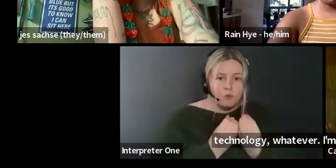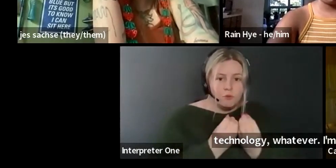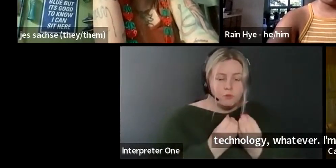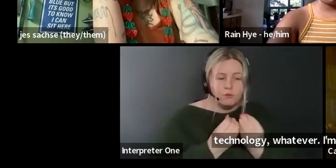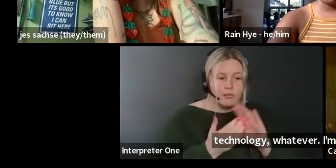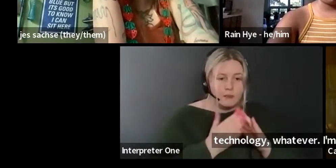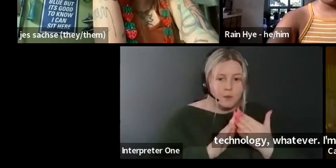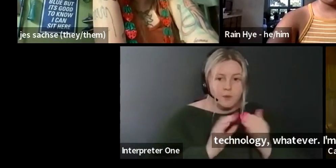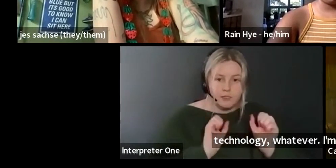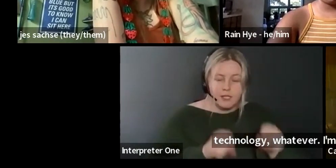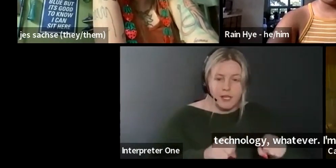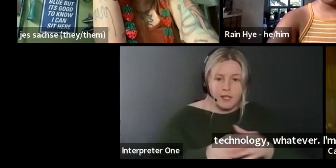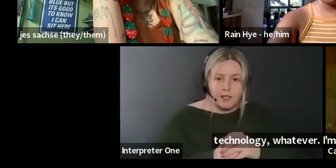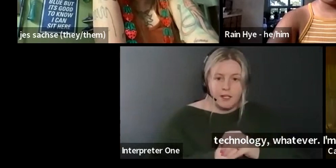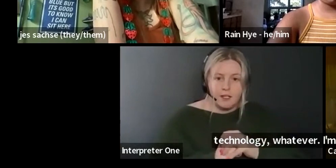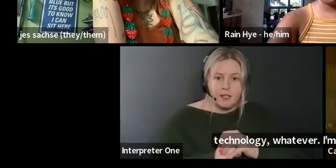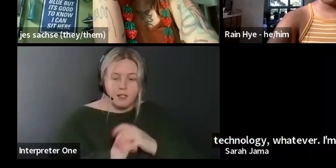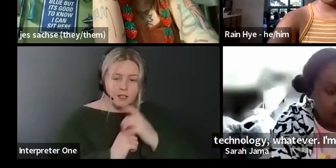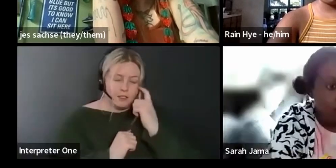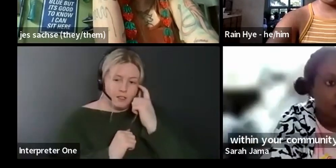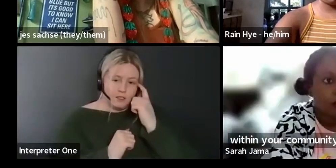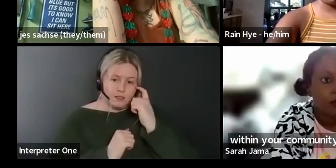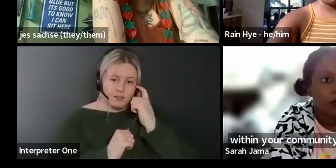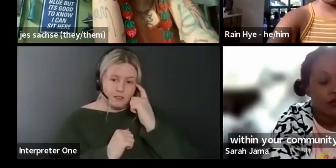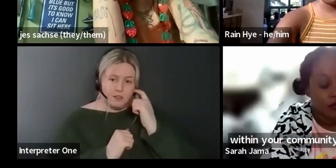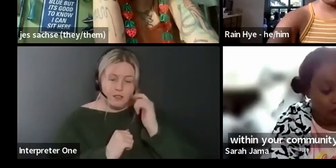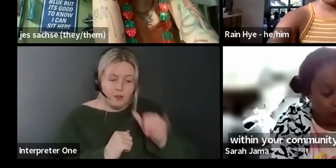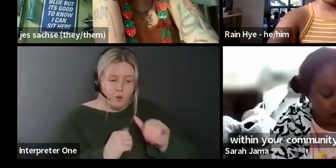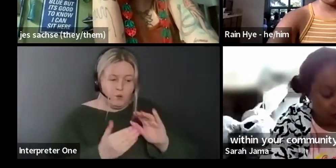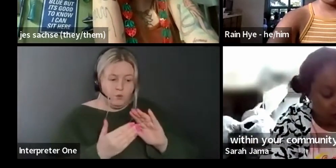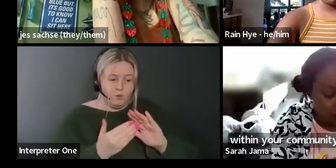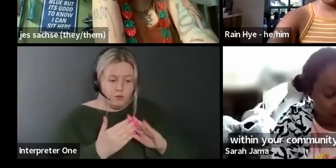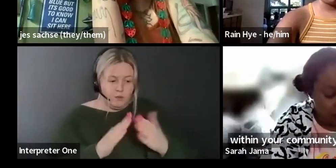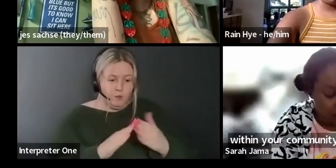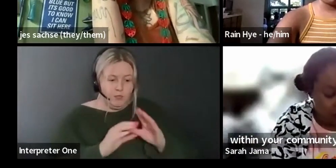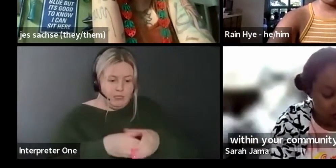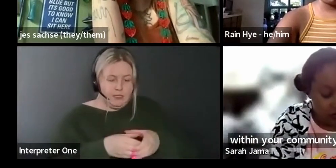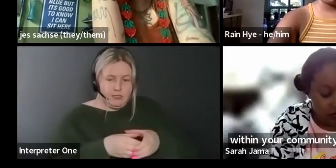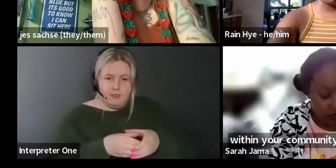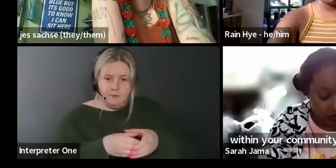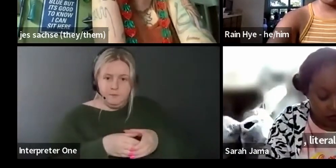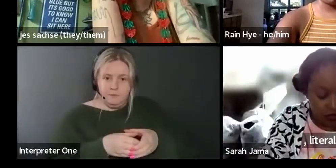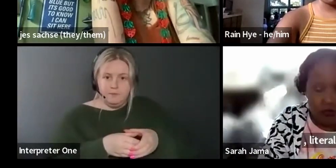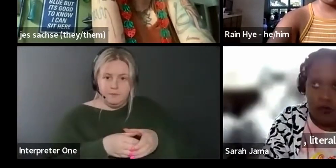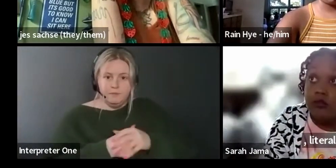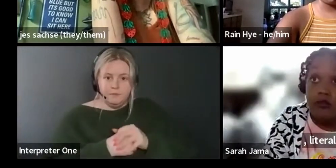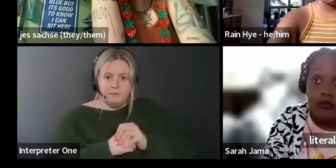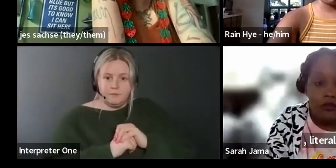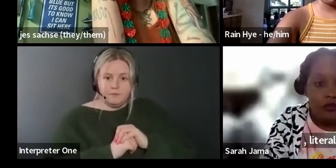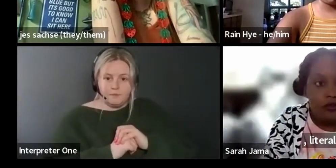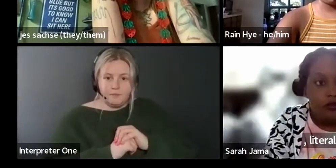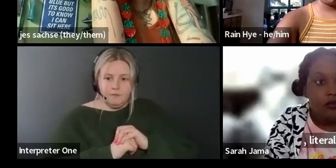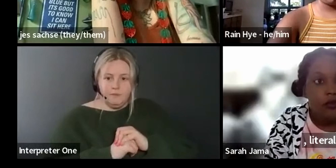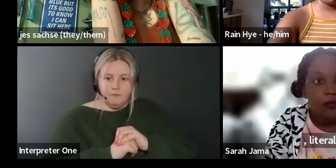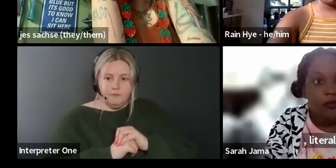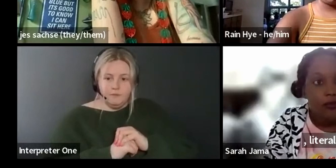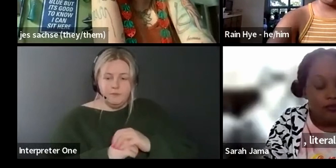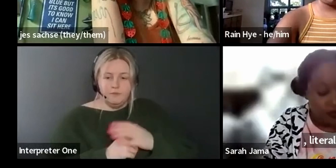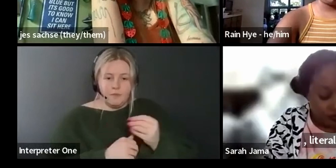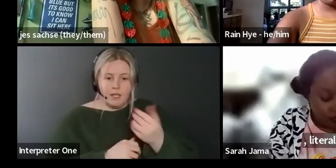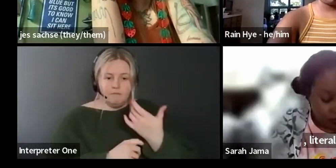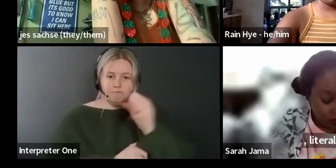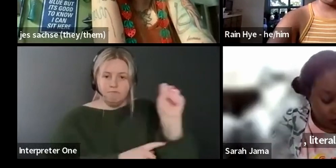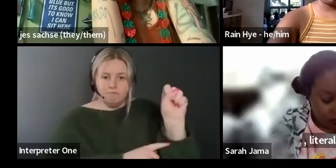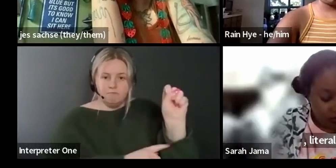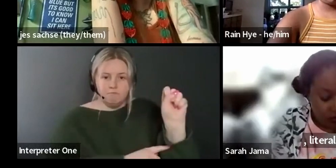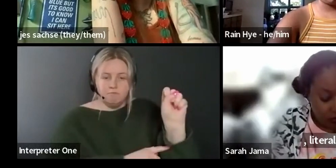your communities, like in like immediate communities, like whatever you are, and like hold solidarity with other people